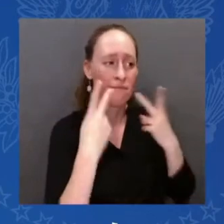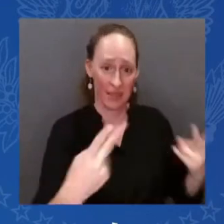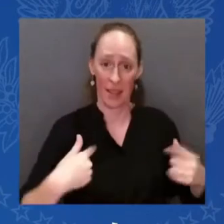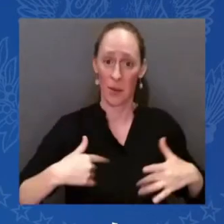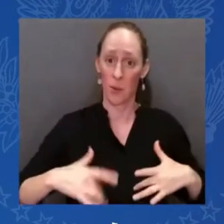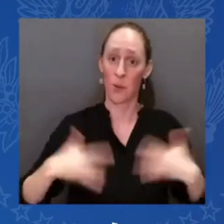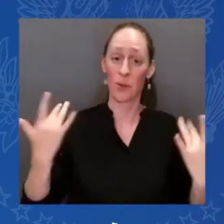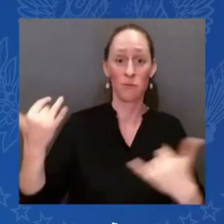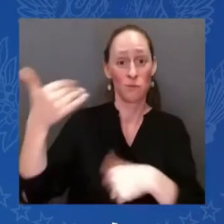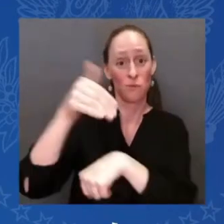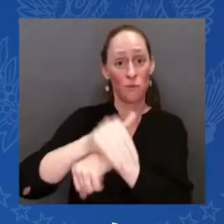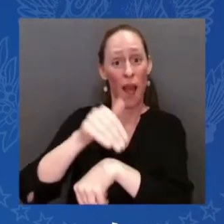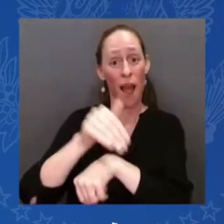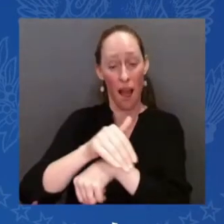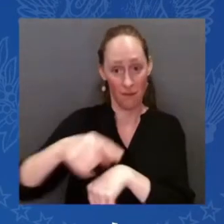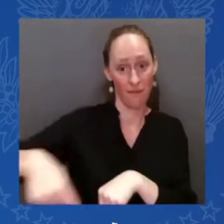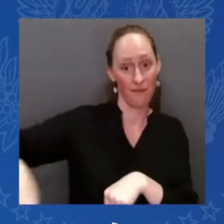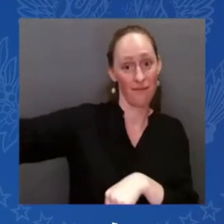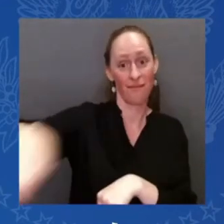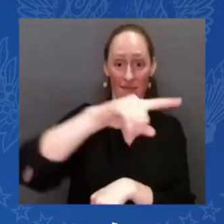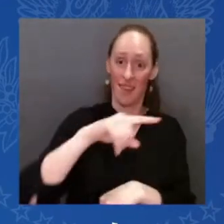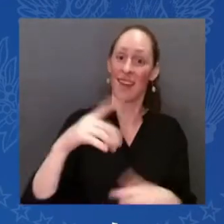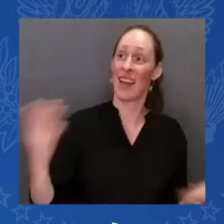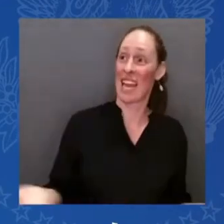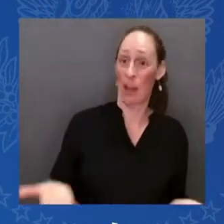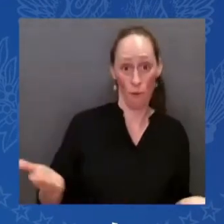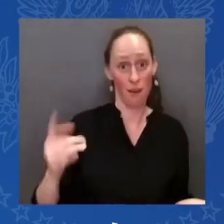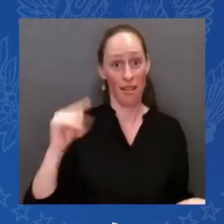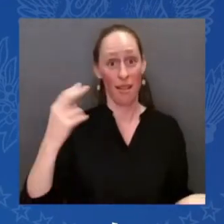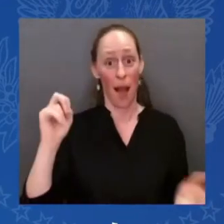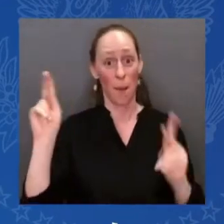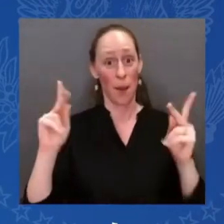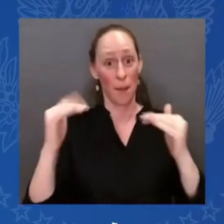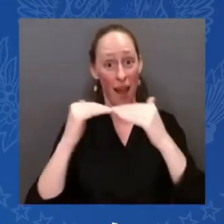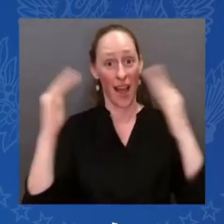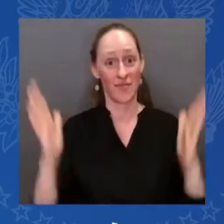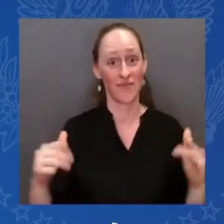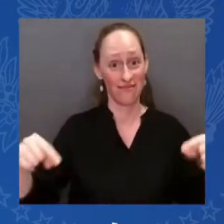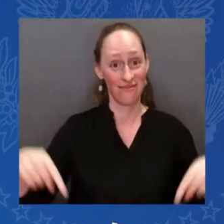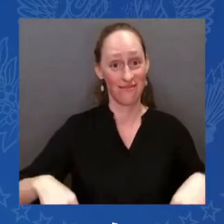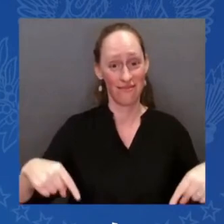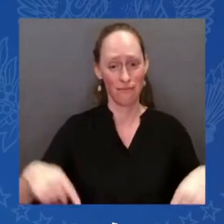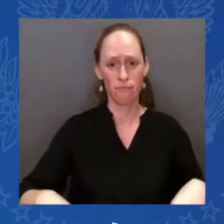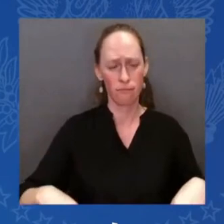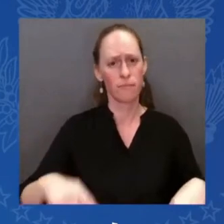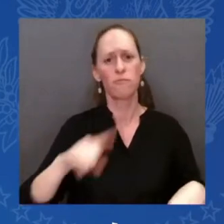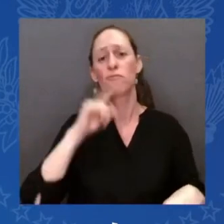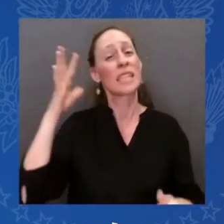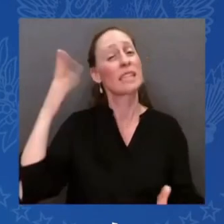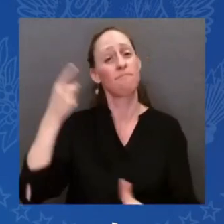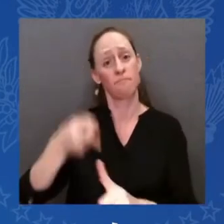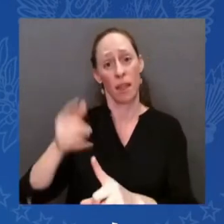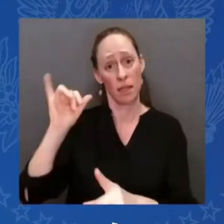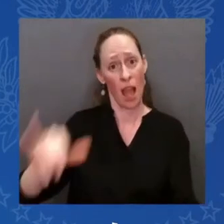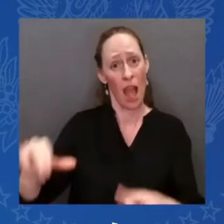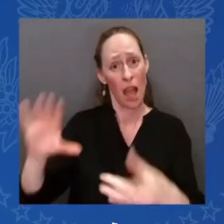Because this truly is a people's story. When our producer, Devon Franklin, came to me with